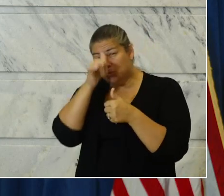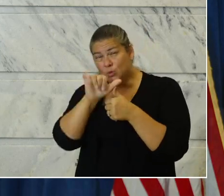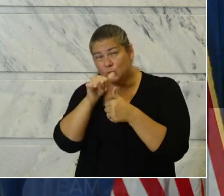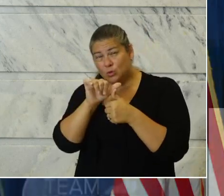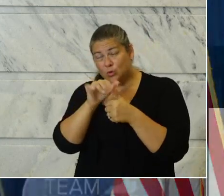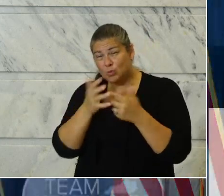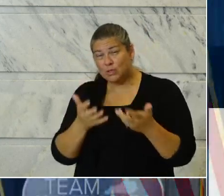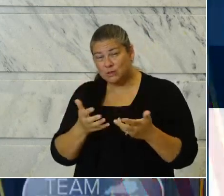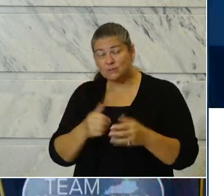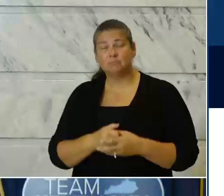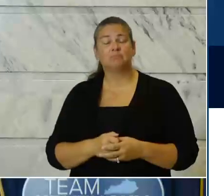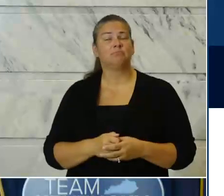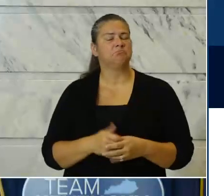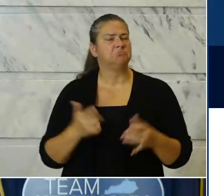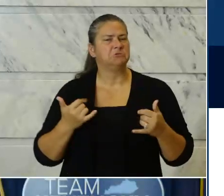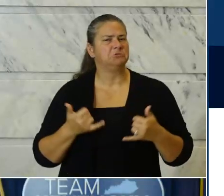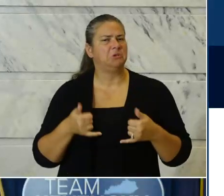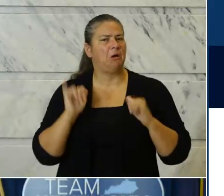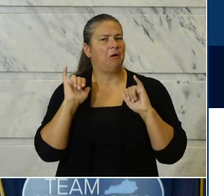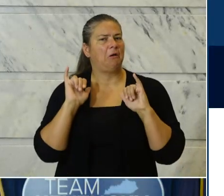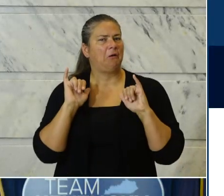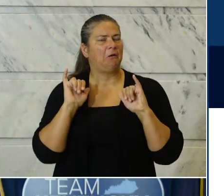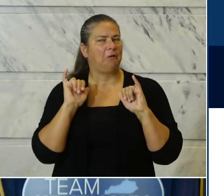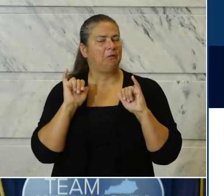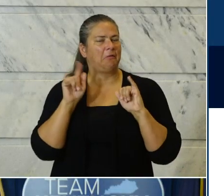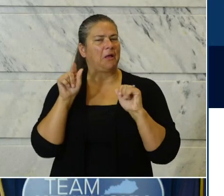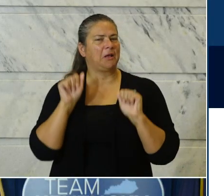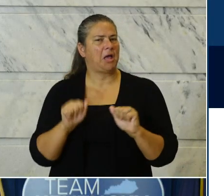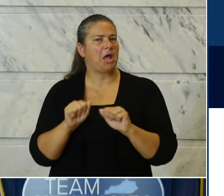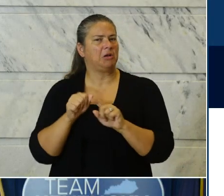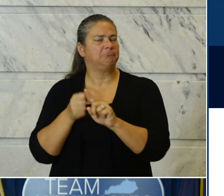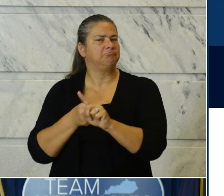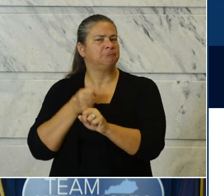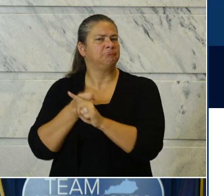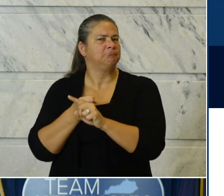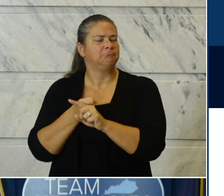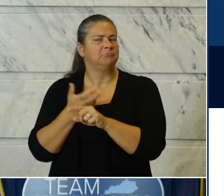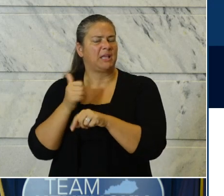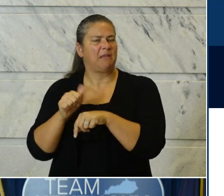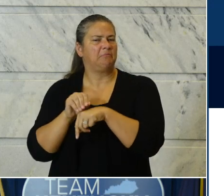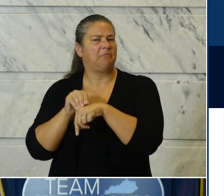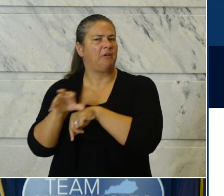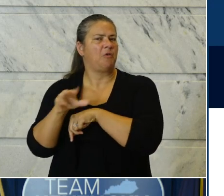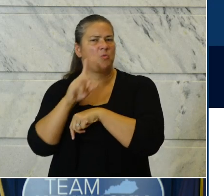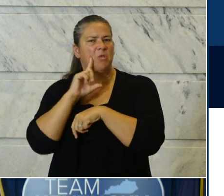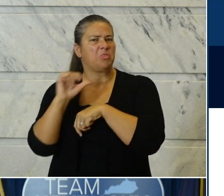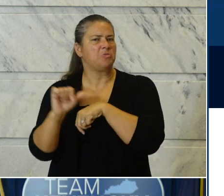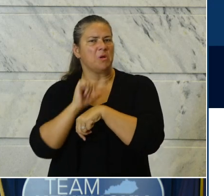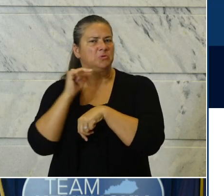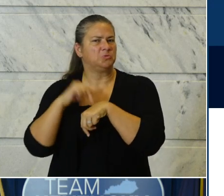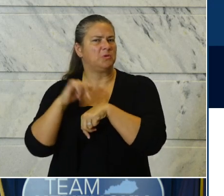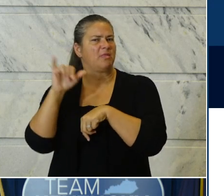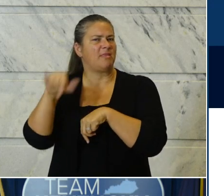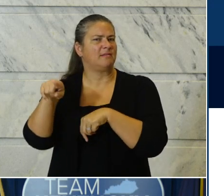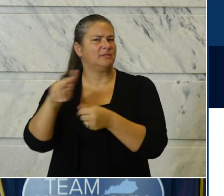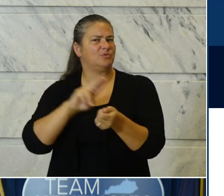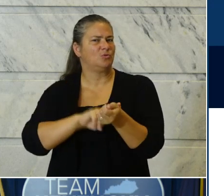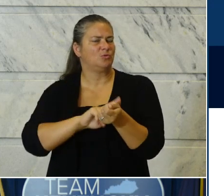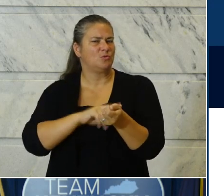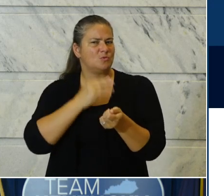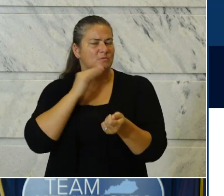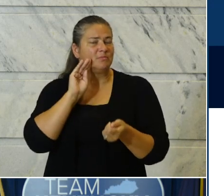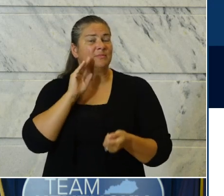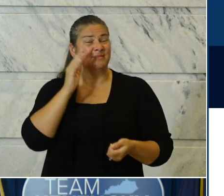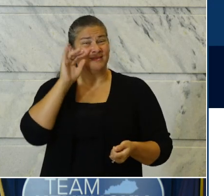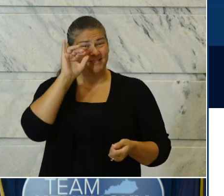is still such a threat to our long-term care facilities. It is why we have put in the guidelines that we